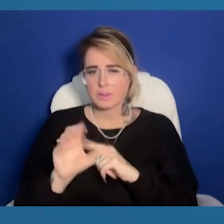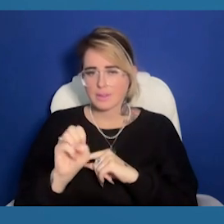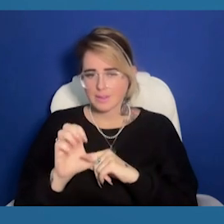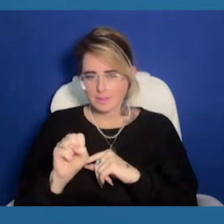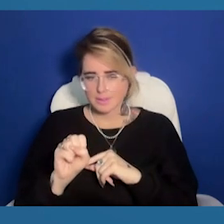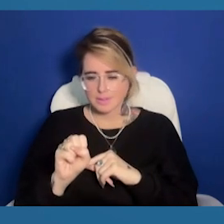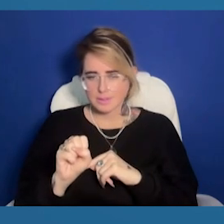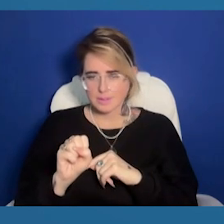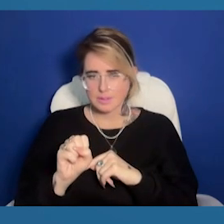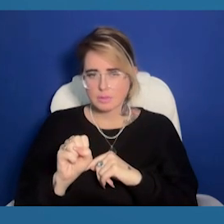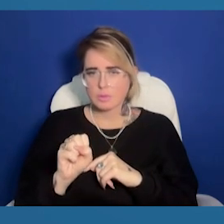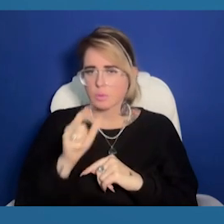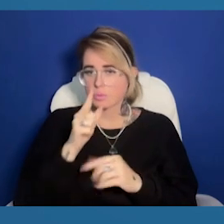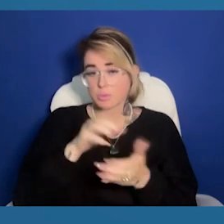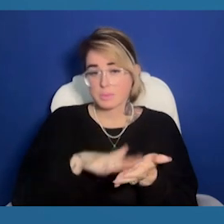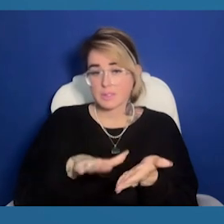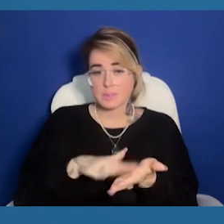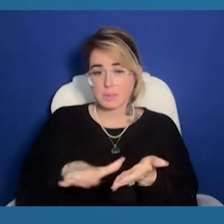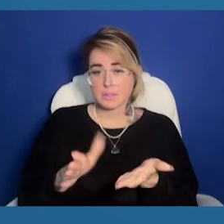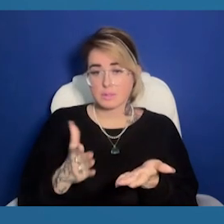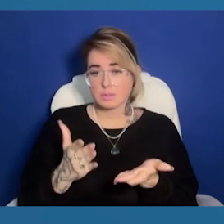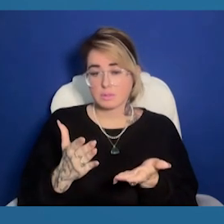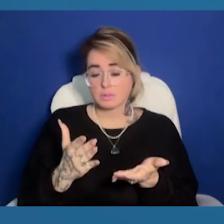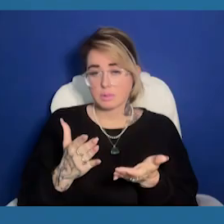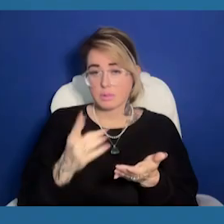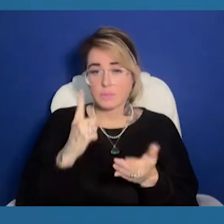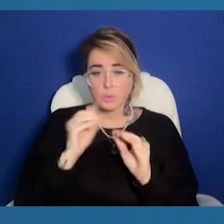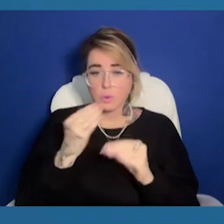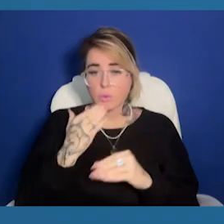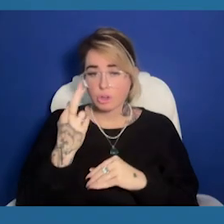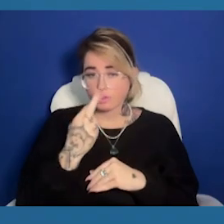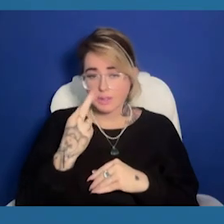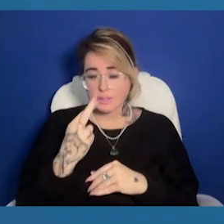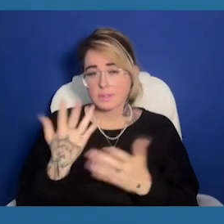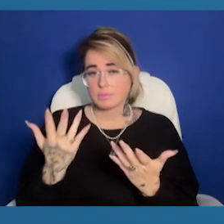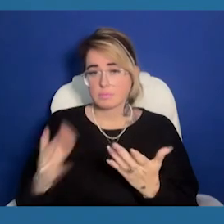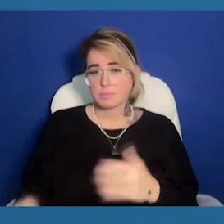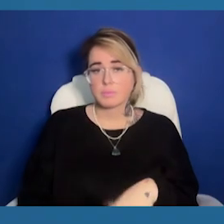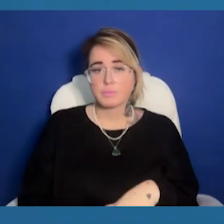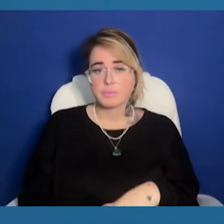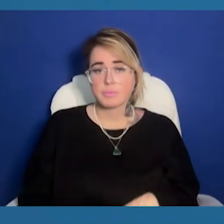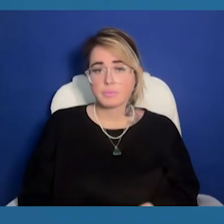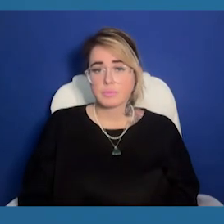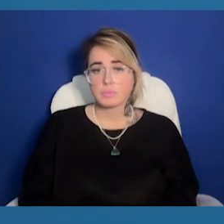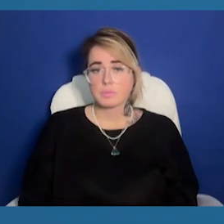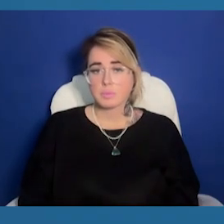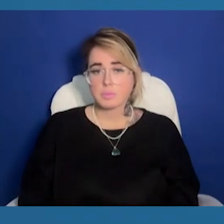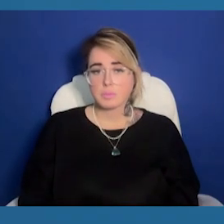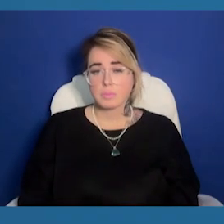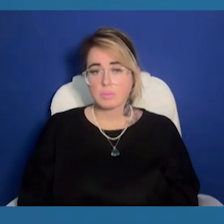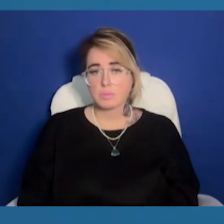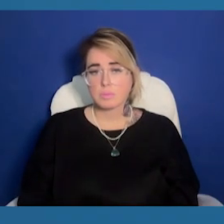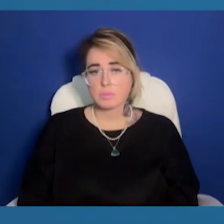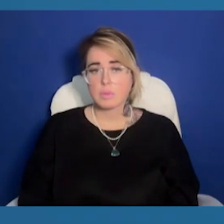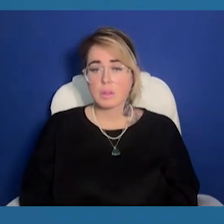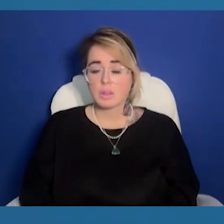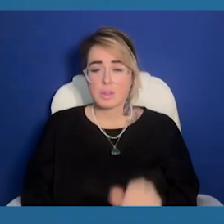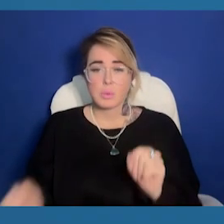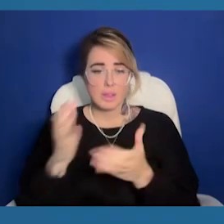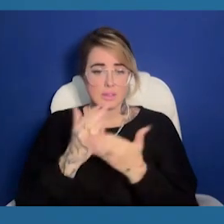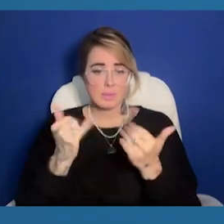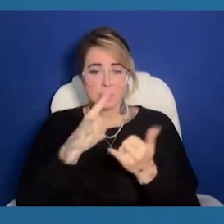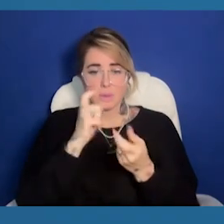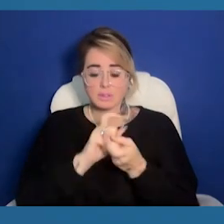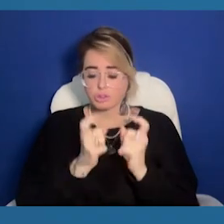been dismissed, and dismissed for no good reason. And I guess we can stop now because it's been changed, but I